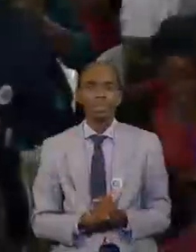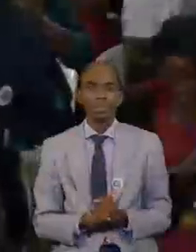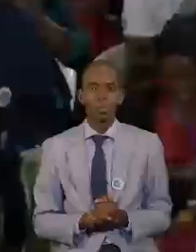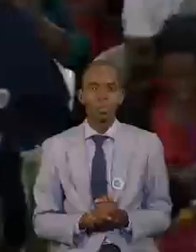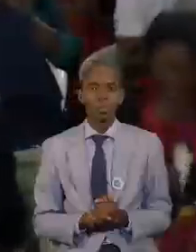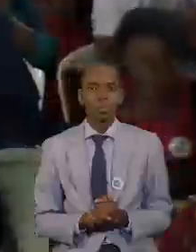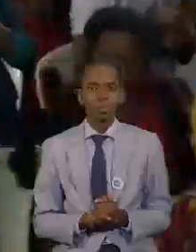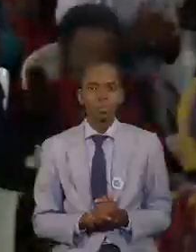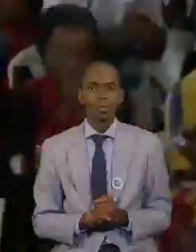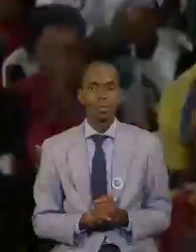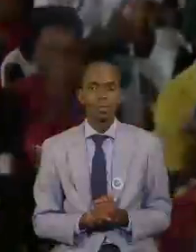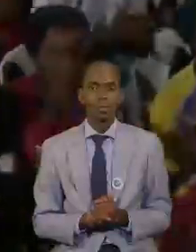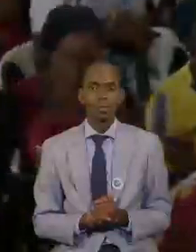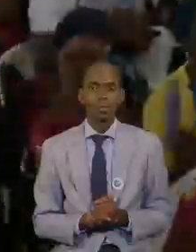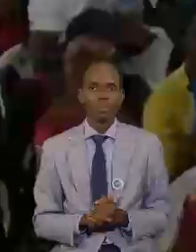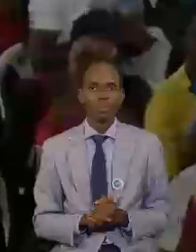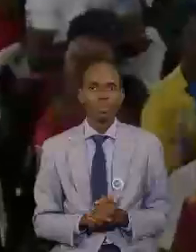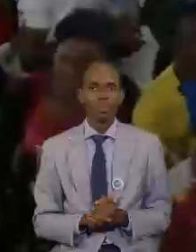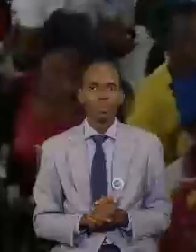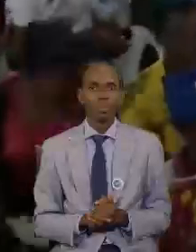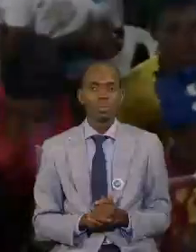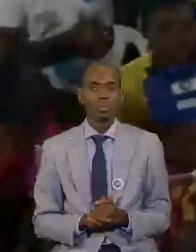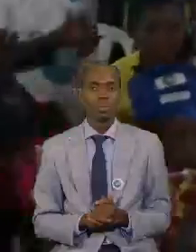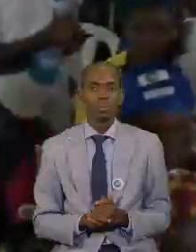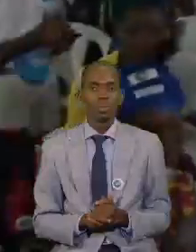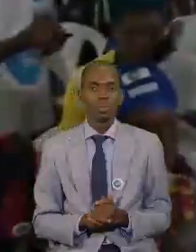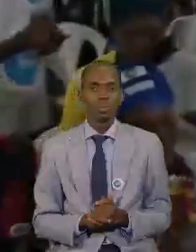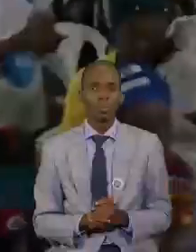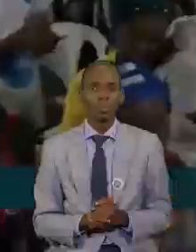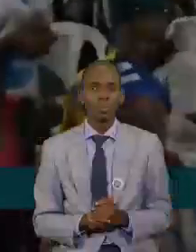Is that all you